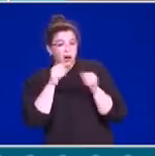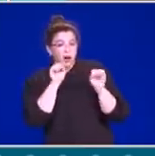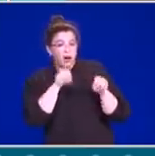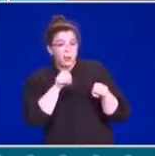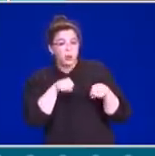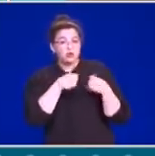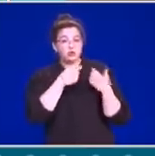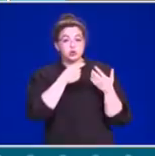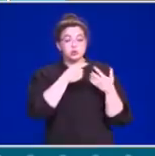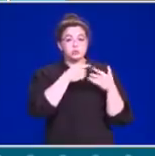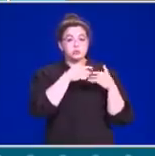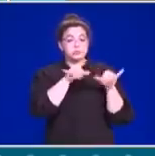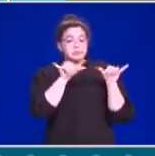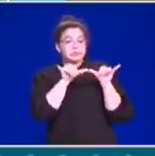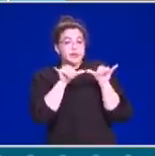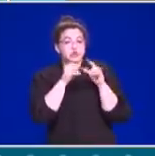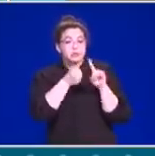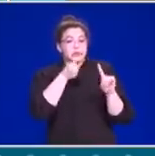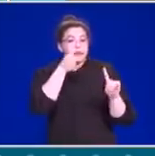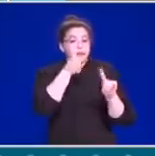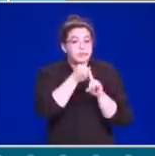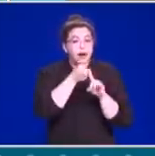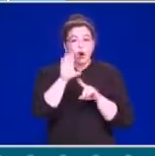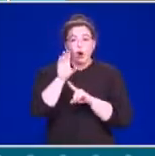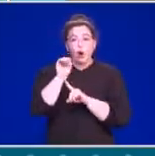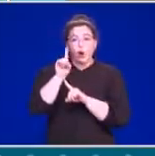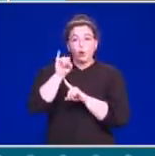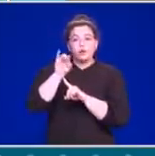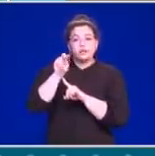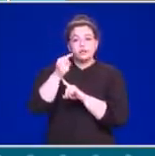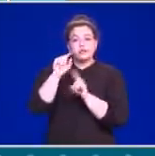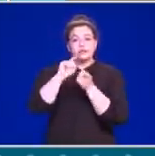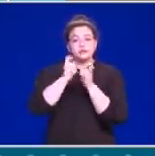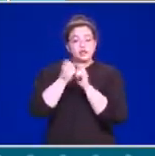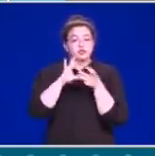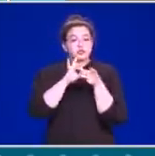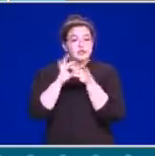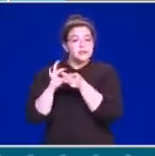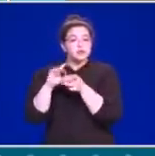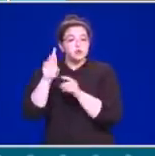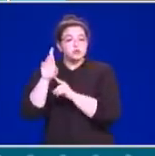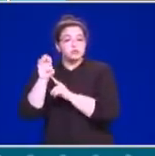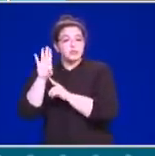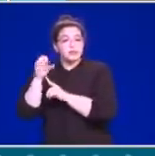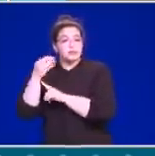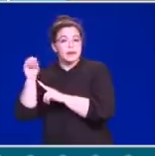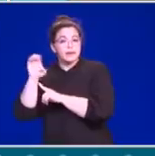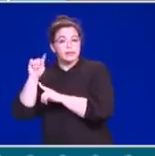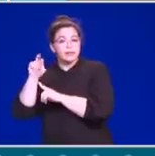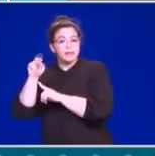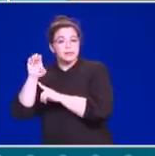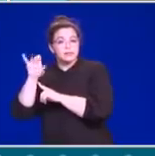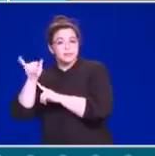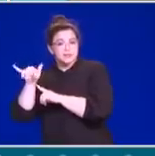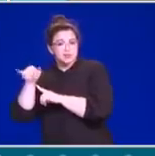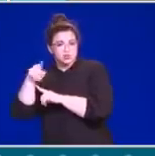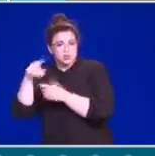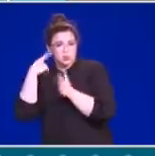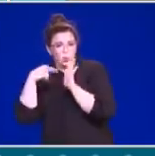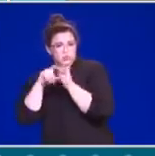quantify the impact that the coding changes around race and ethnicity have had on the